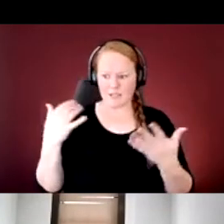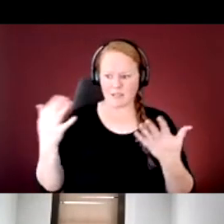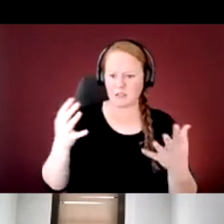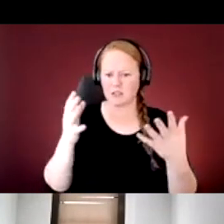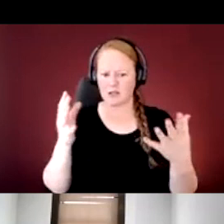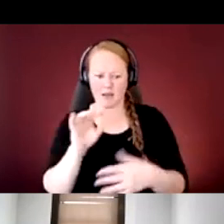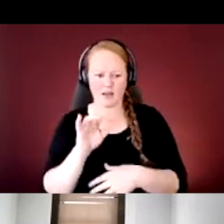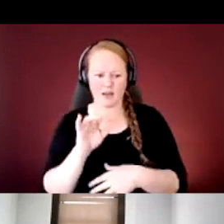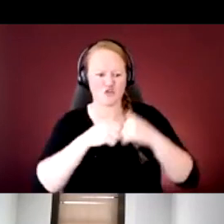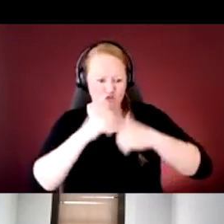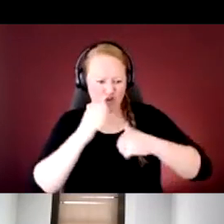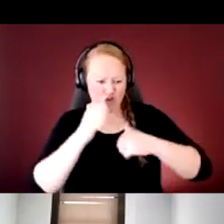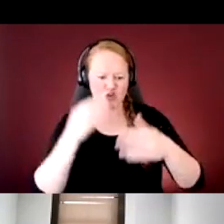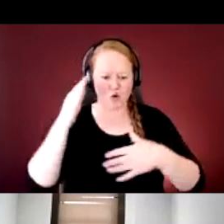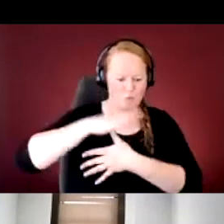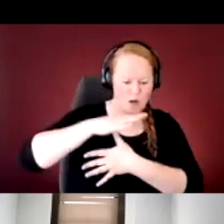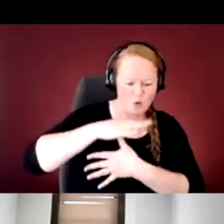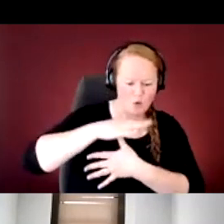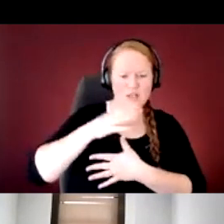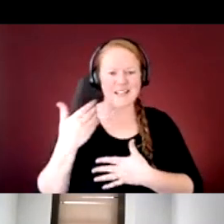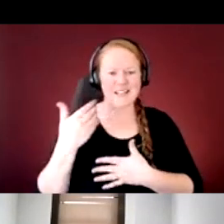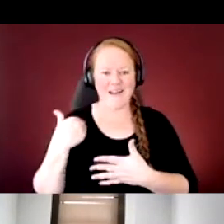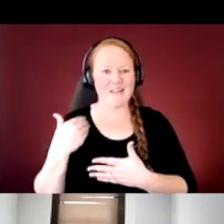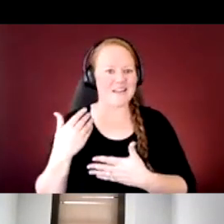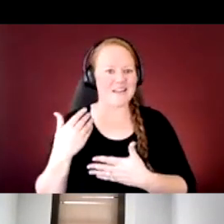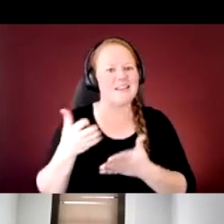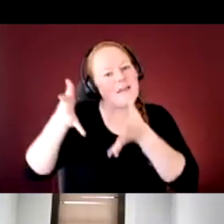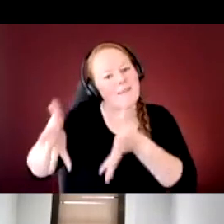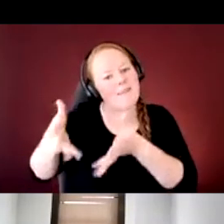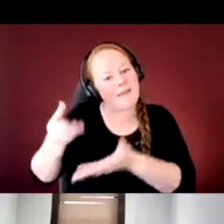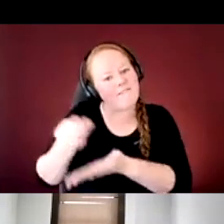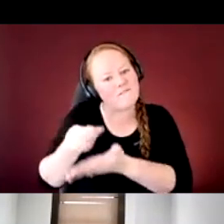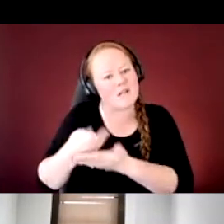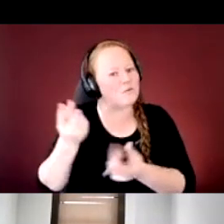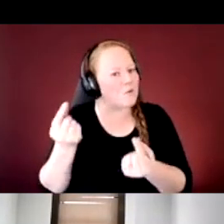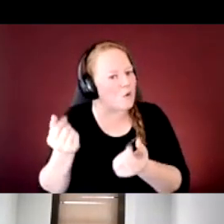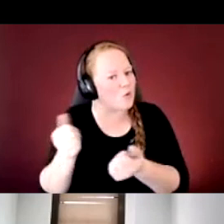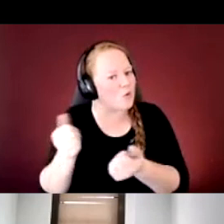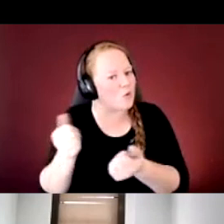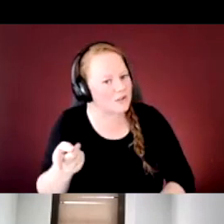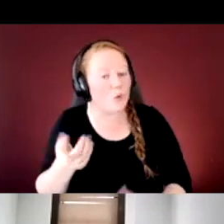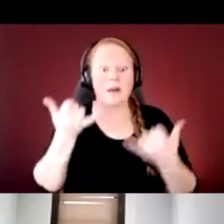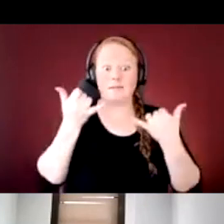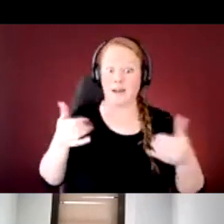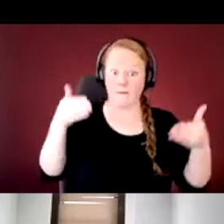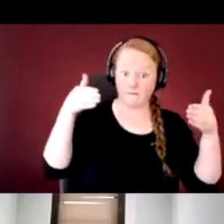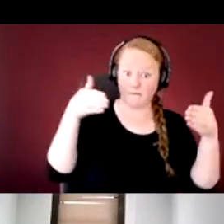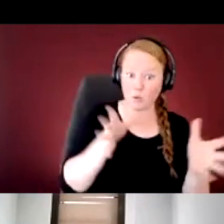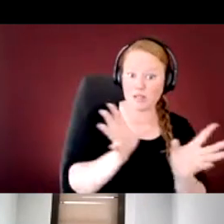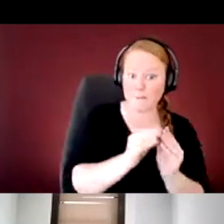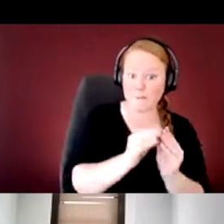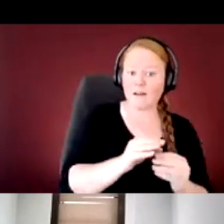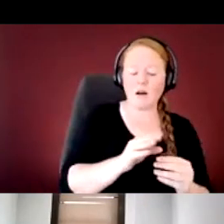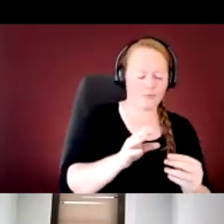guide us in allocating the remainder of these funds. For now, however, we need to focus on meeting our responsibility to